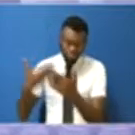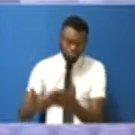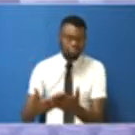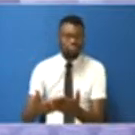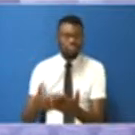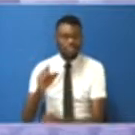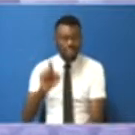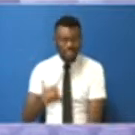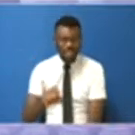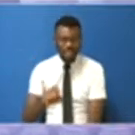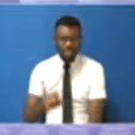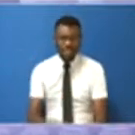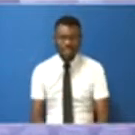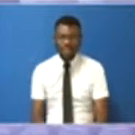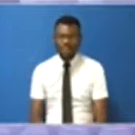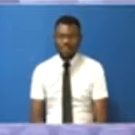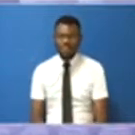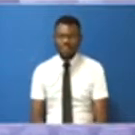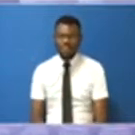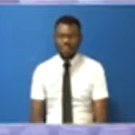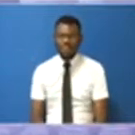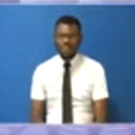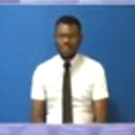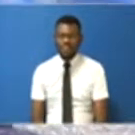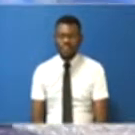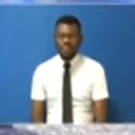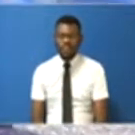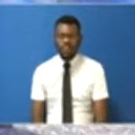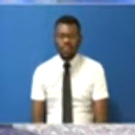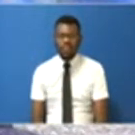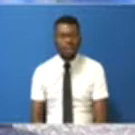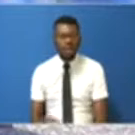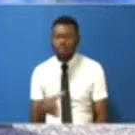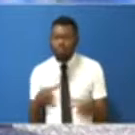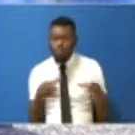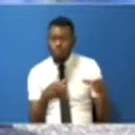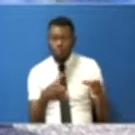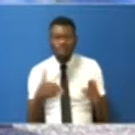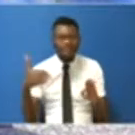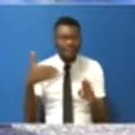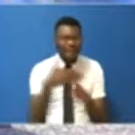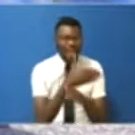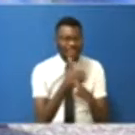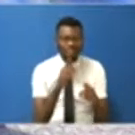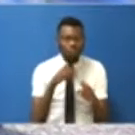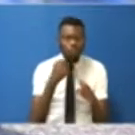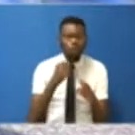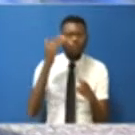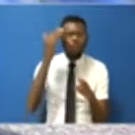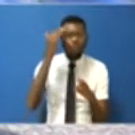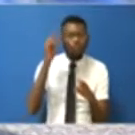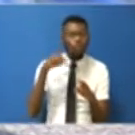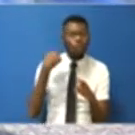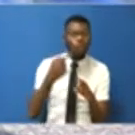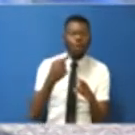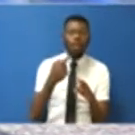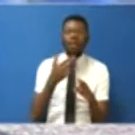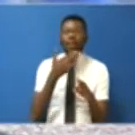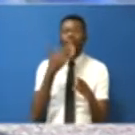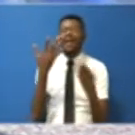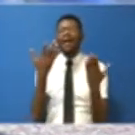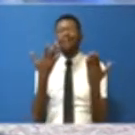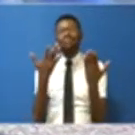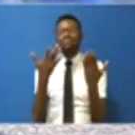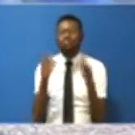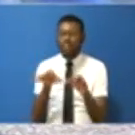years all right you said earlier you know who the cartels are numerate them put them on notice on how you're